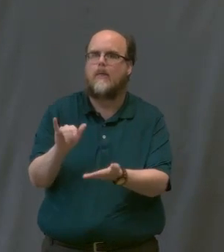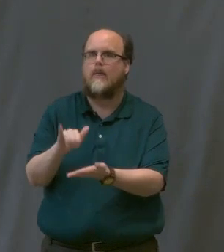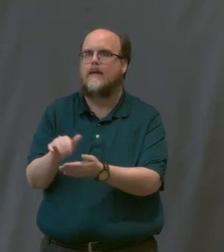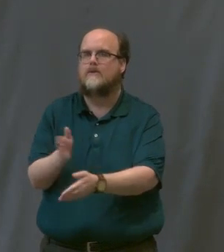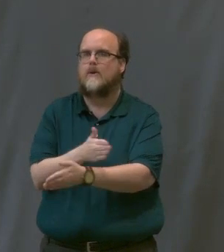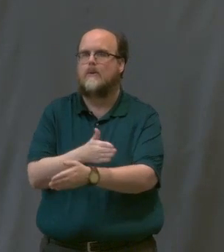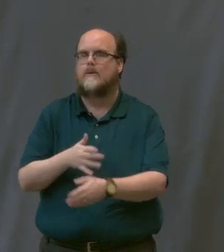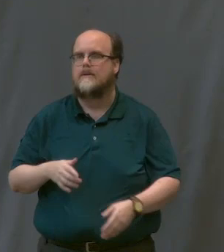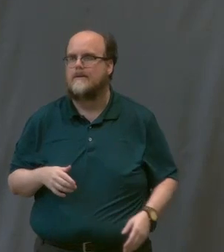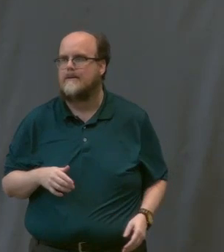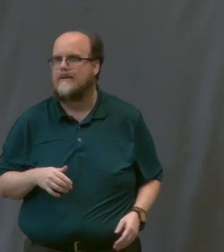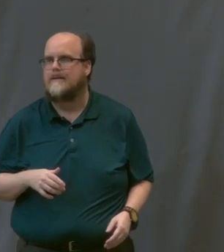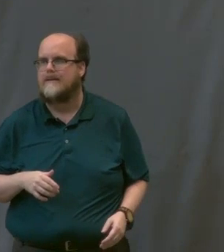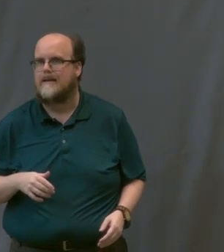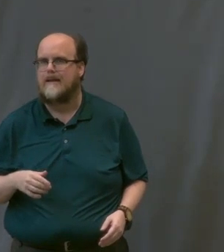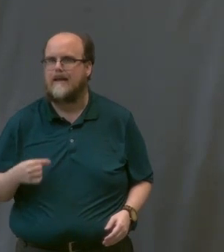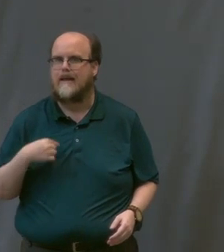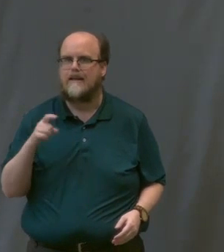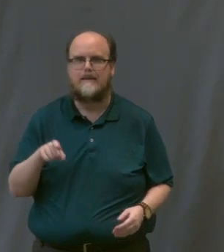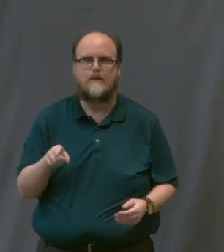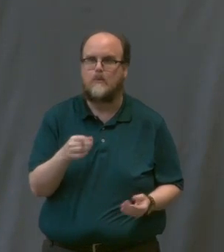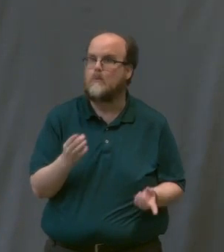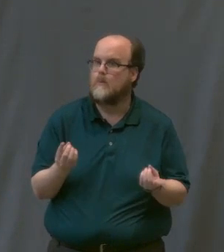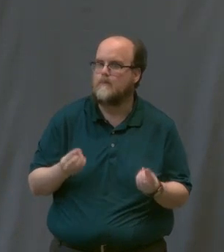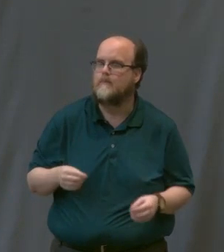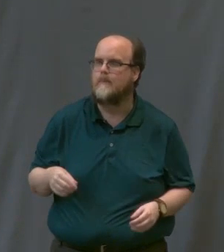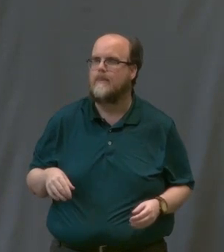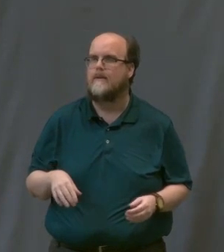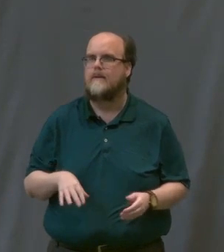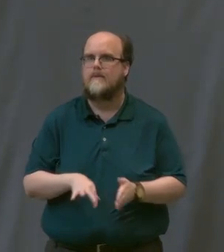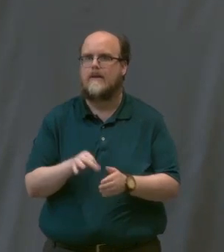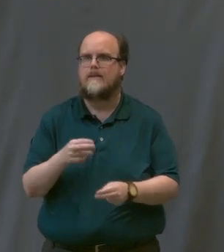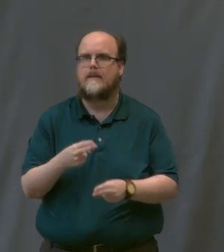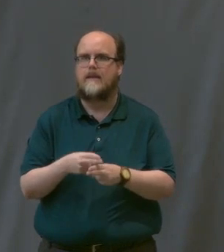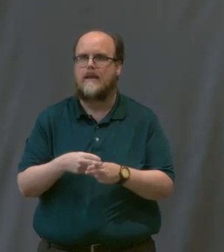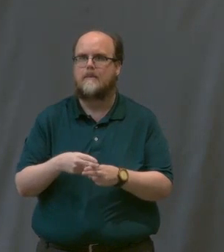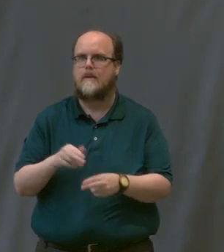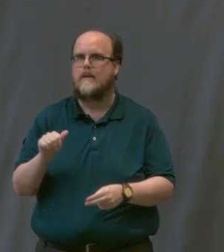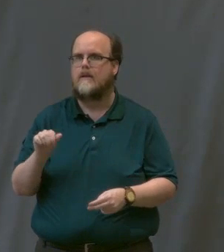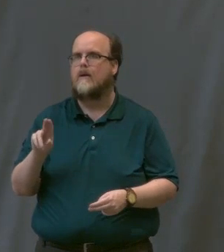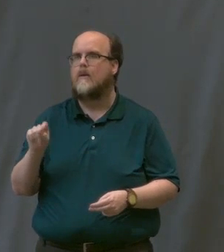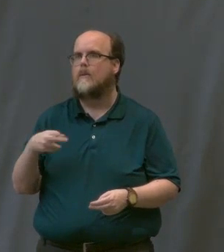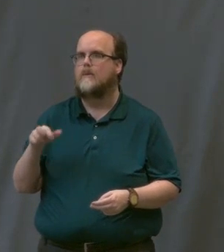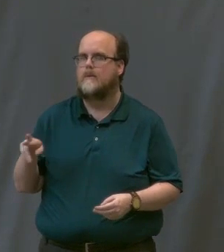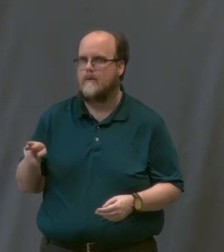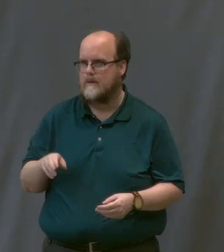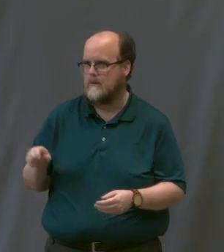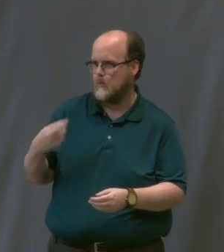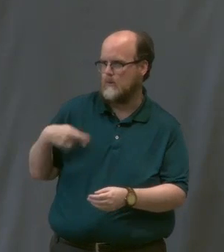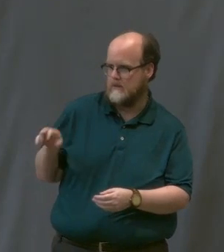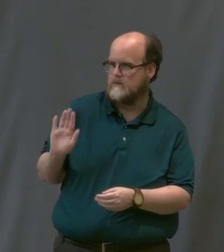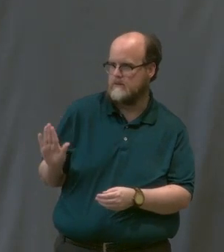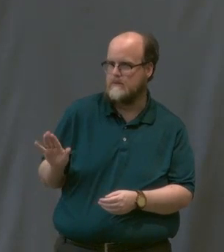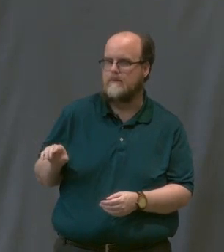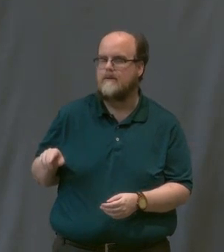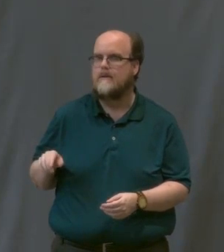song. What I need you to do is to find out the name of the author, his religious affiliation,